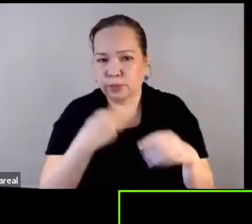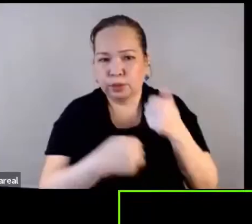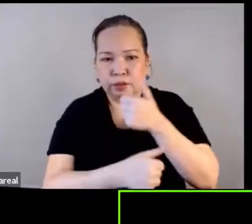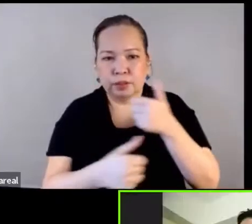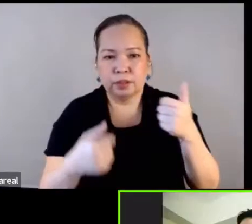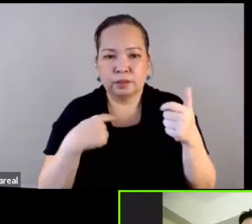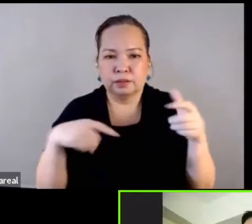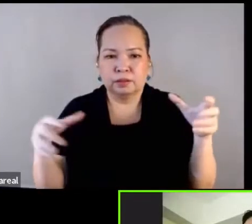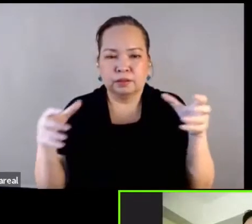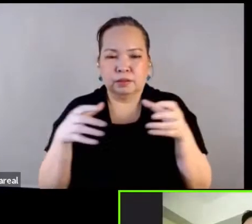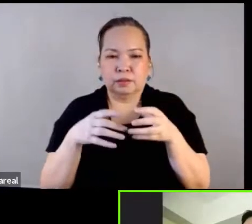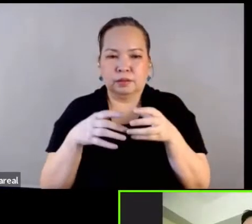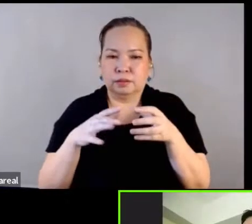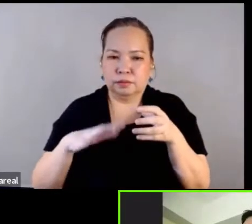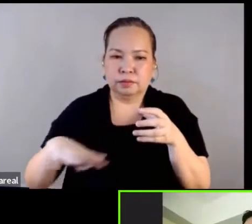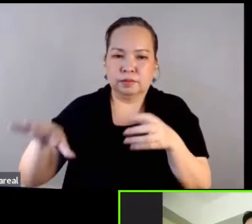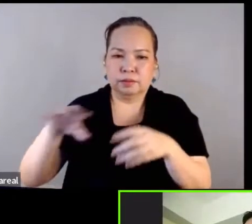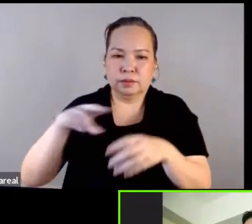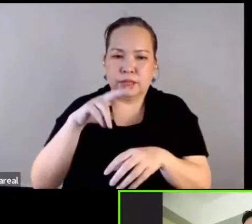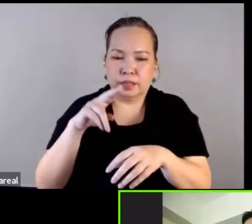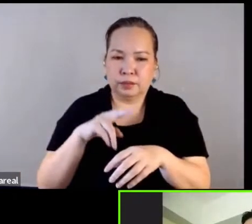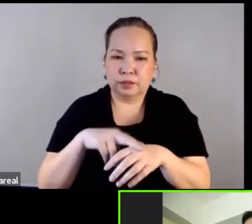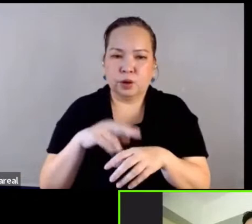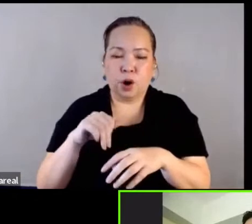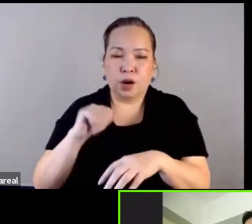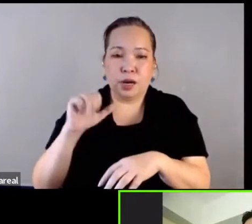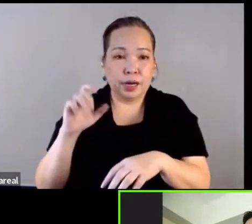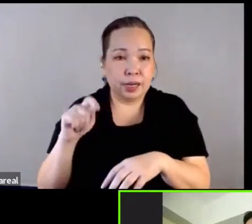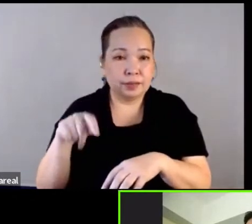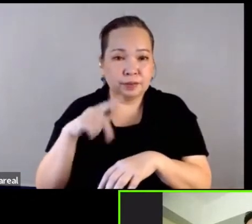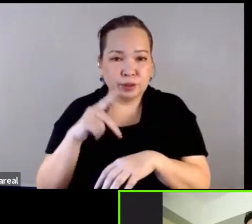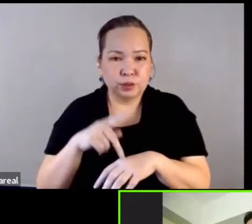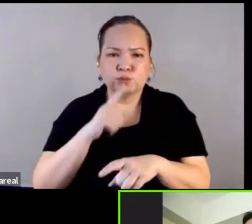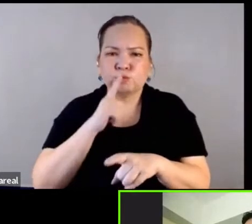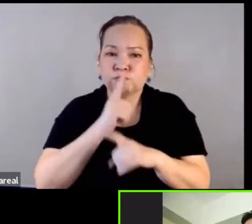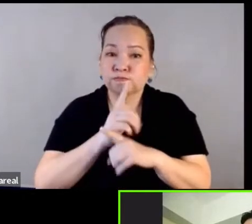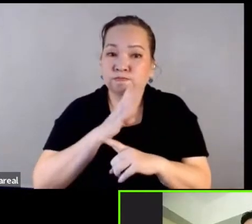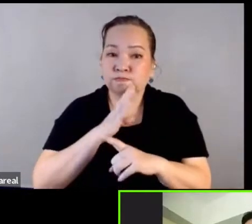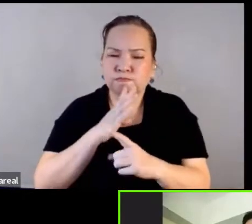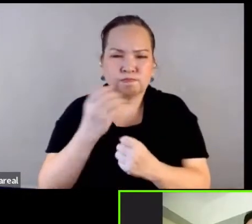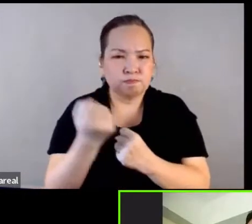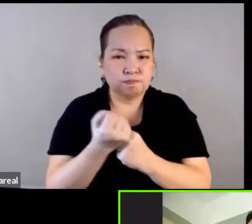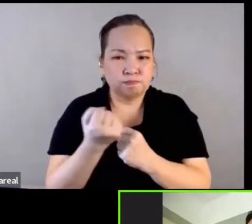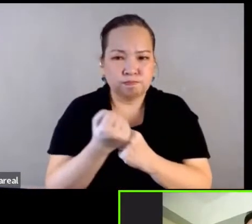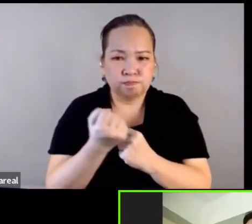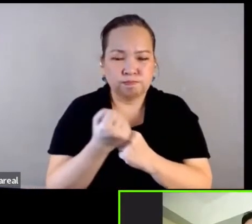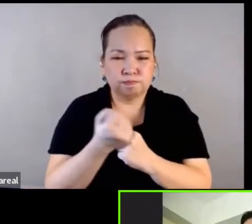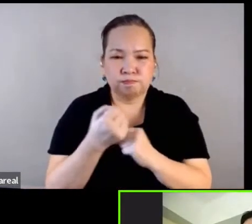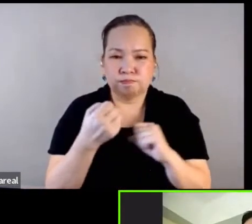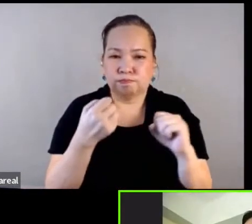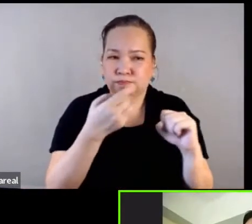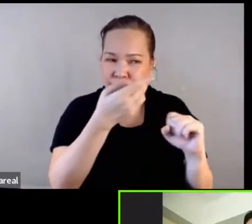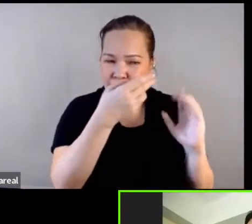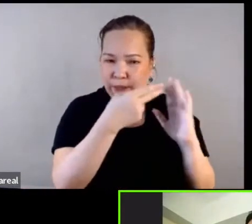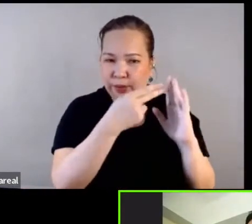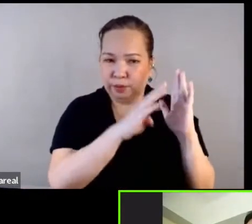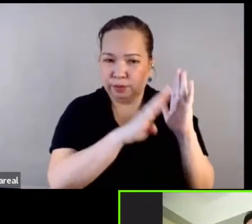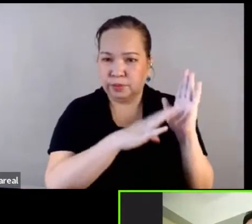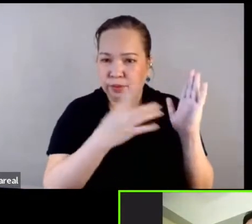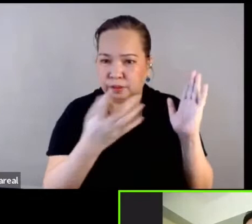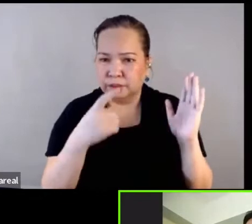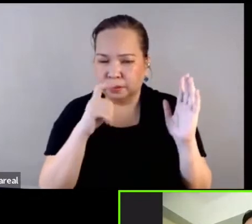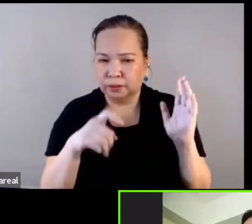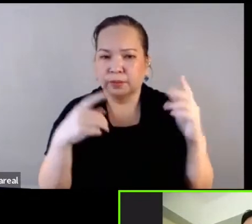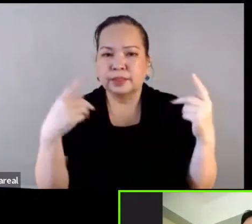union po sa panguna ng ACT Philippines ay sumusuporta, lubos na sumusuporta sa House Bill na kung saan ay sinasabing dapat